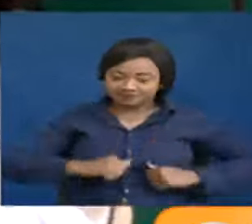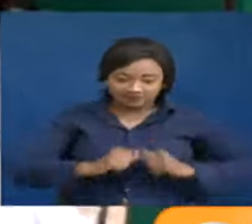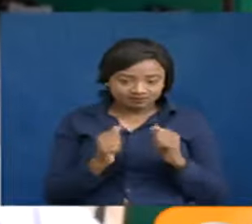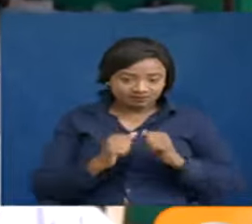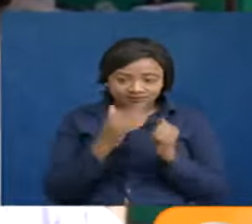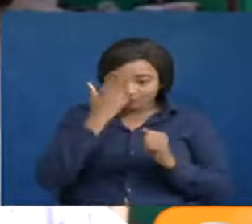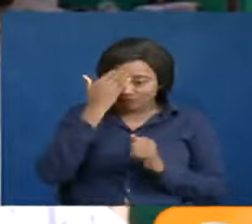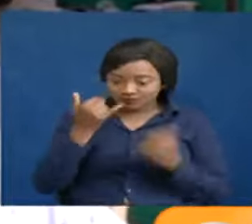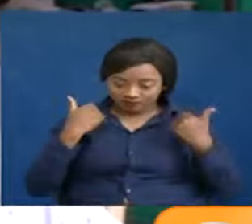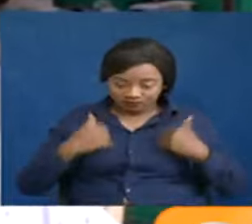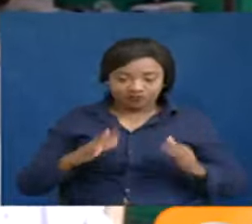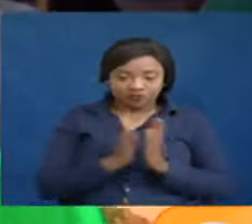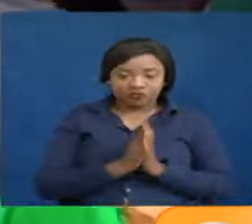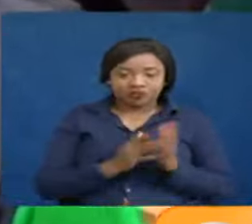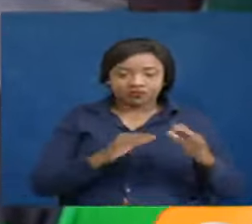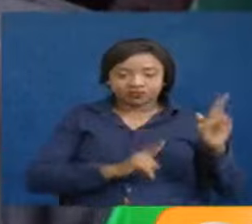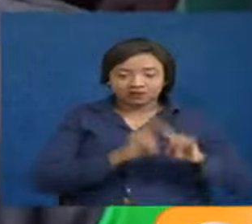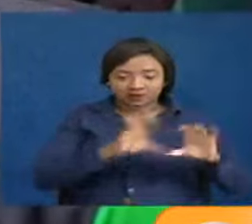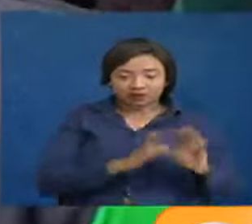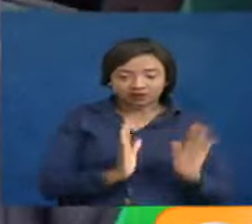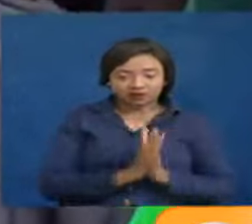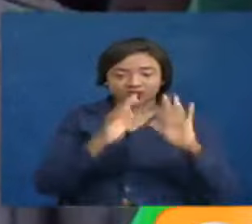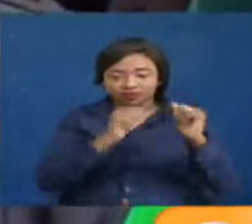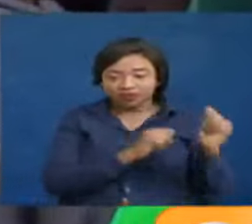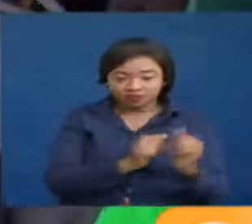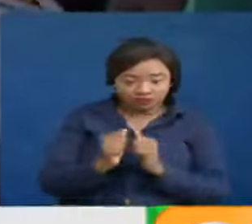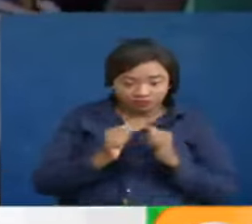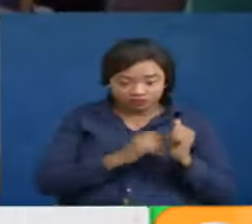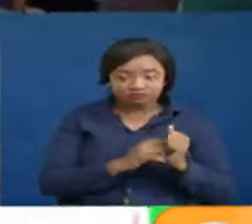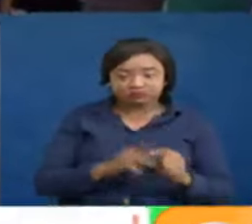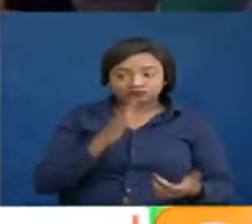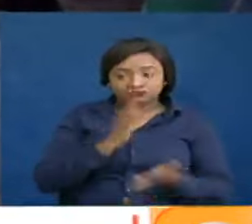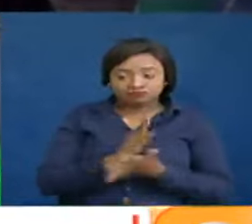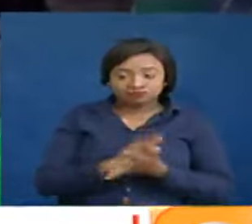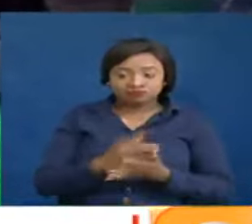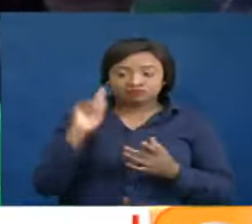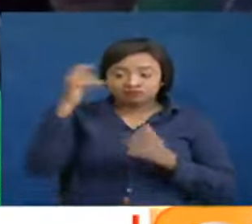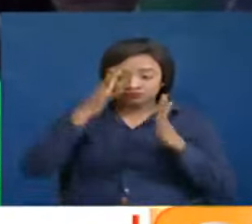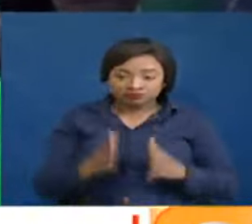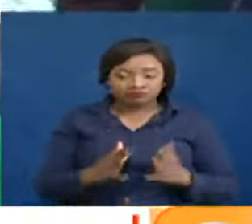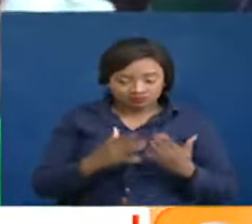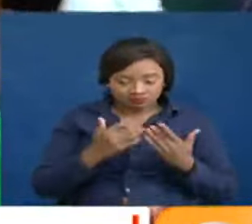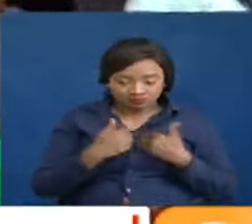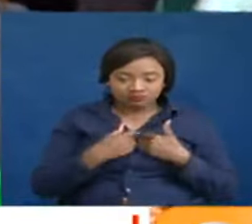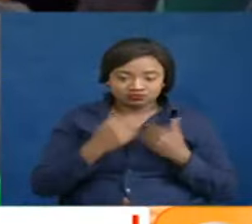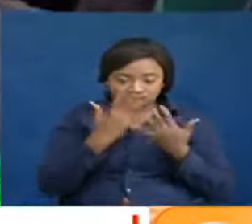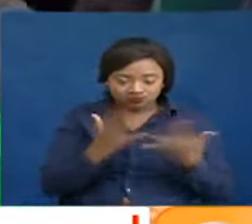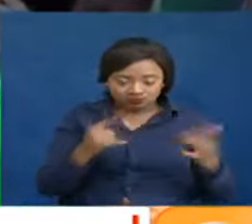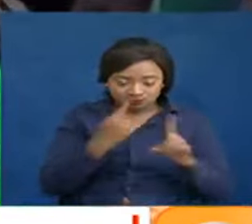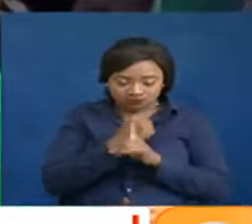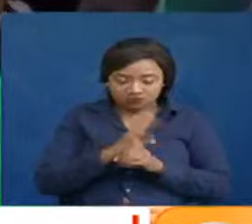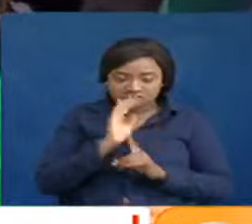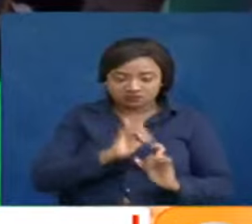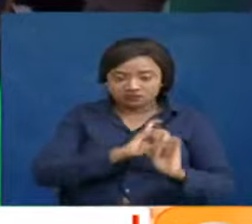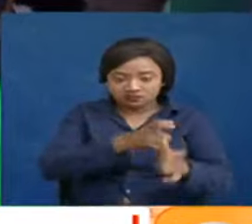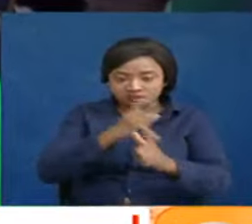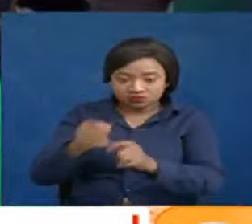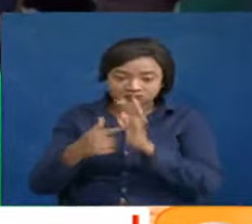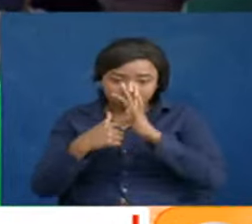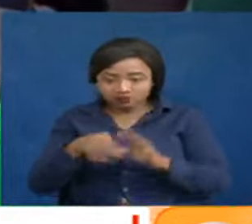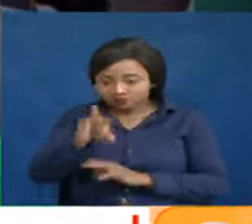pamoja na watu ya Safaricom. Na tofauti tofauti ya Wakenya watajishindia kama vile mambuzi ziko